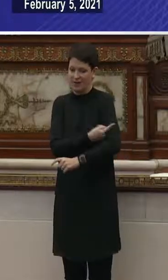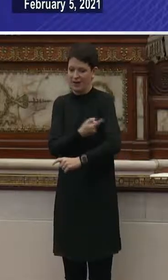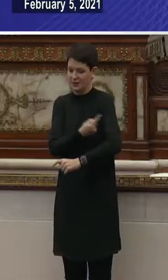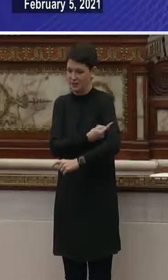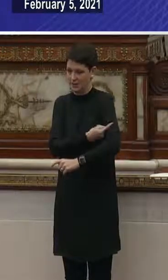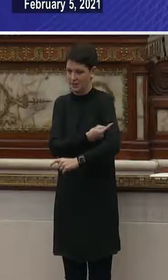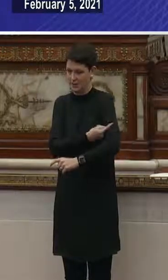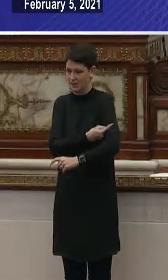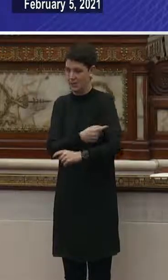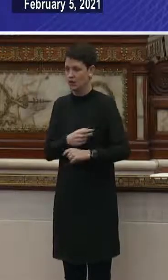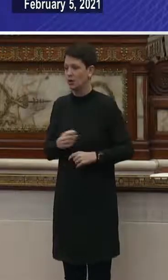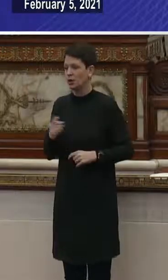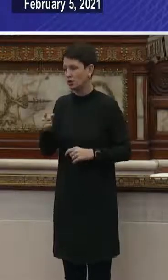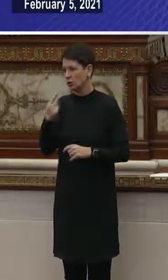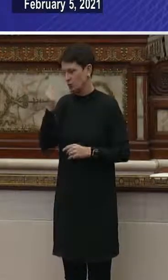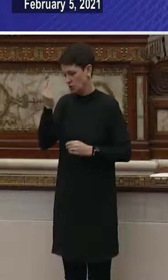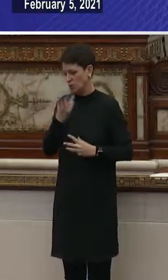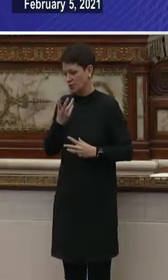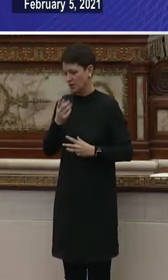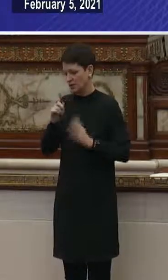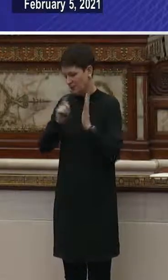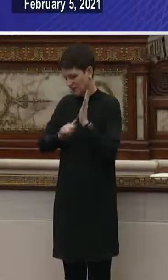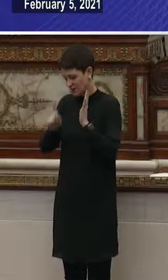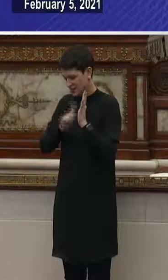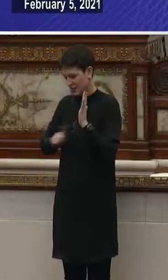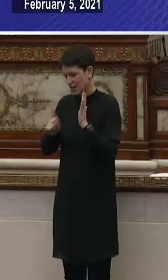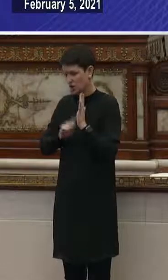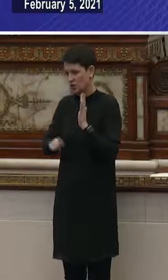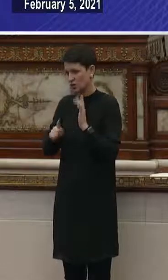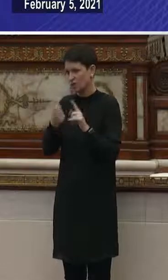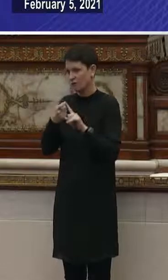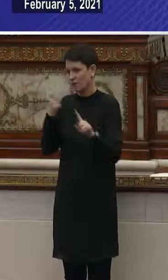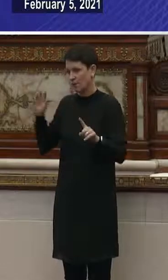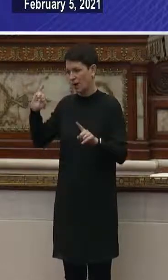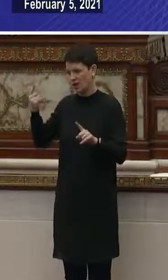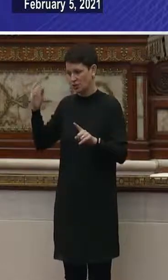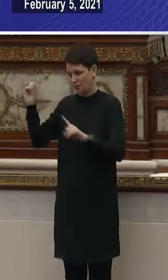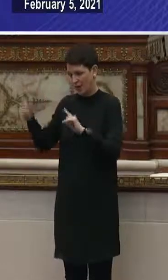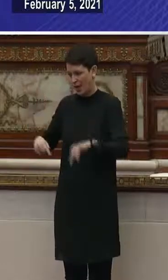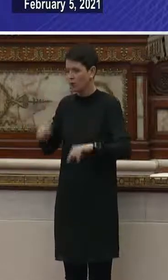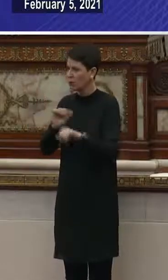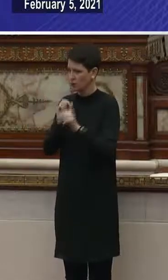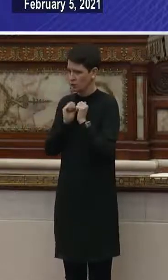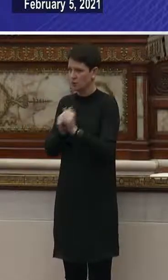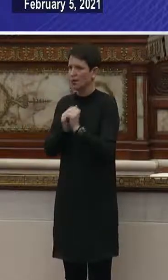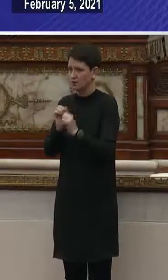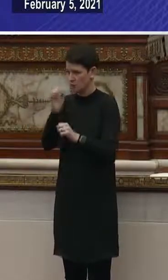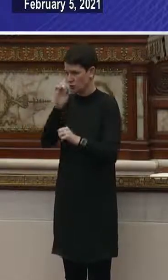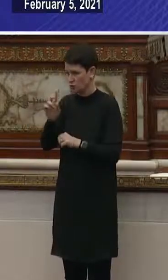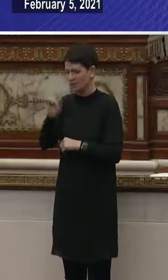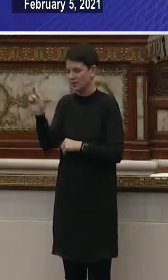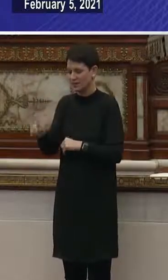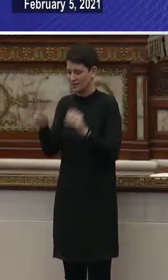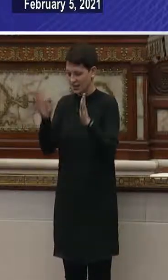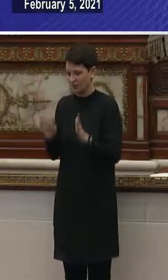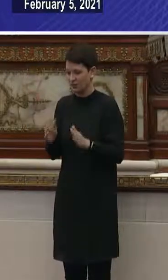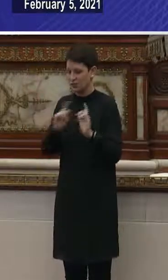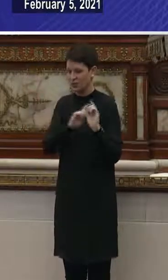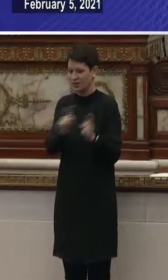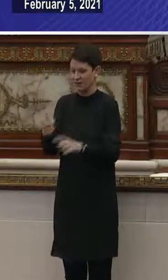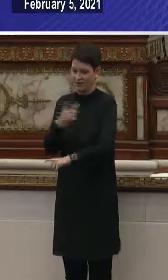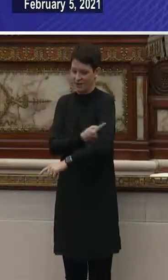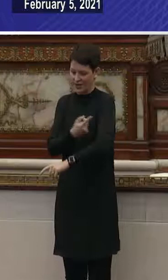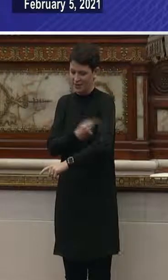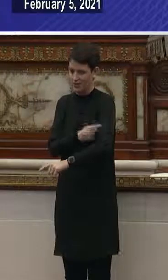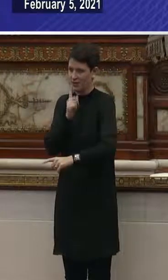vaccinated. I know you told us that the investigation is coming, Doc, and we're all going to work together to make sure Philadelphians get vaccinated.